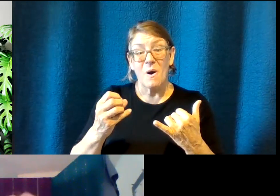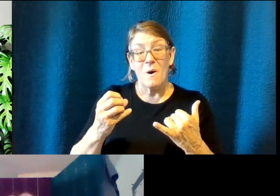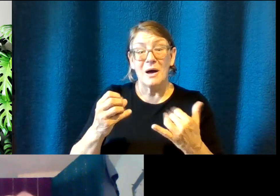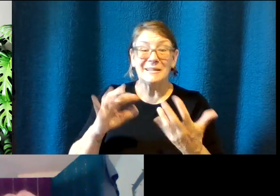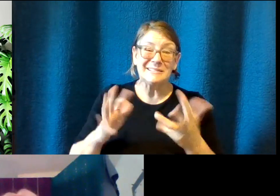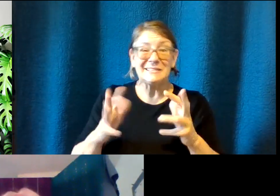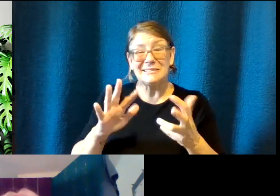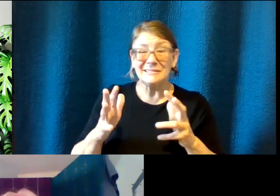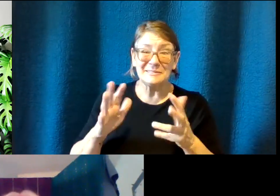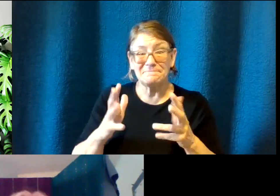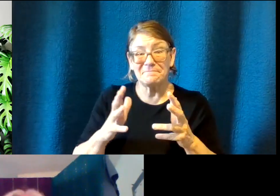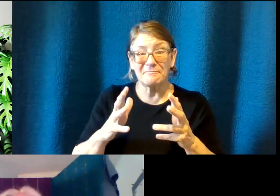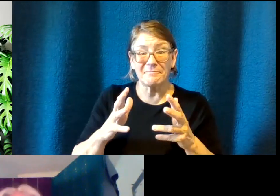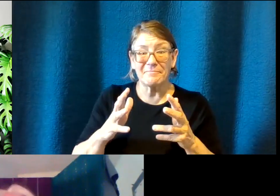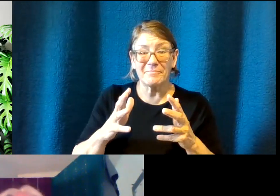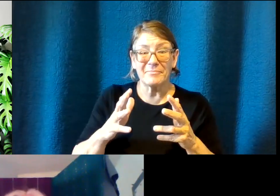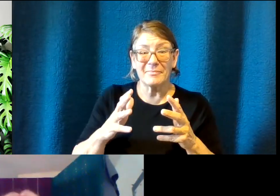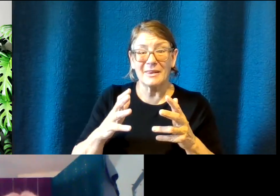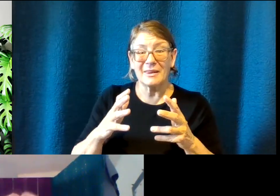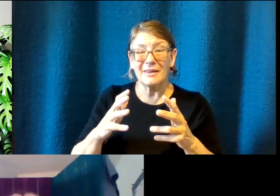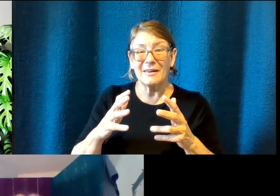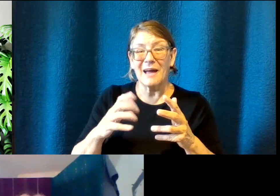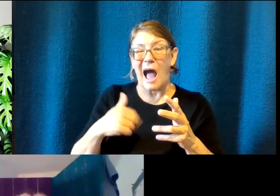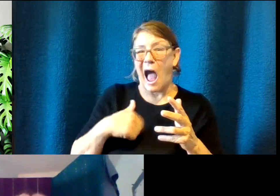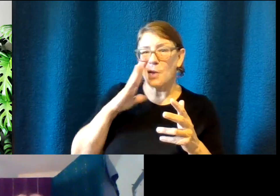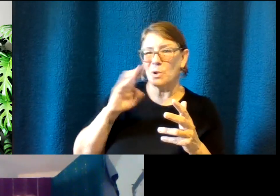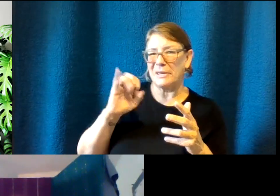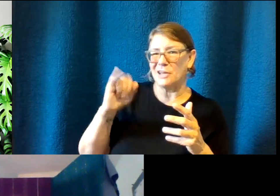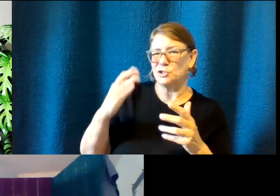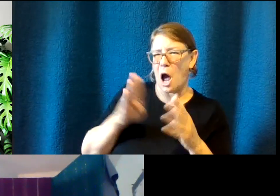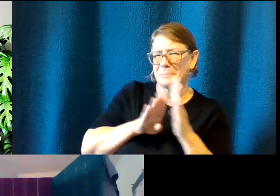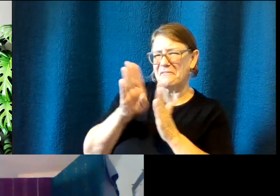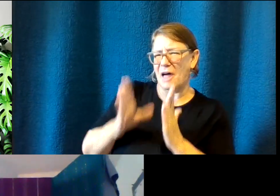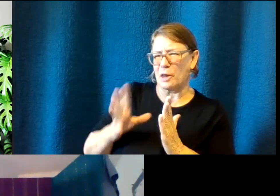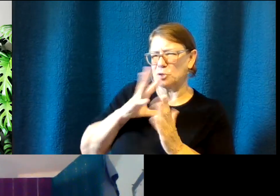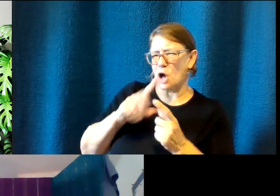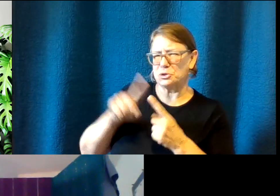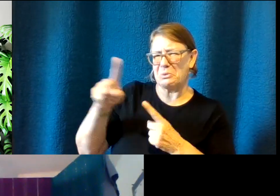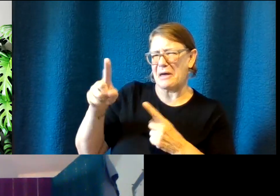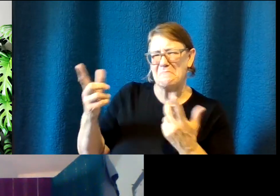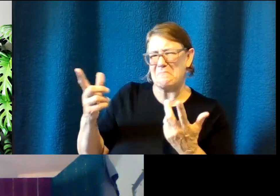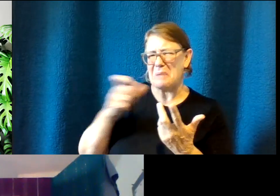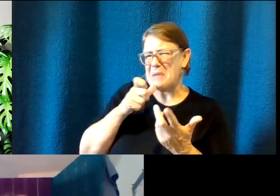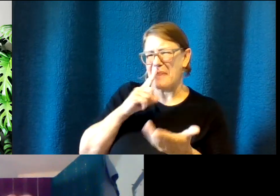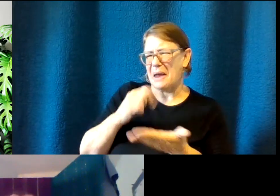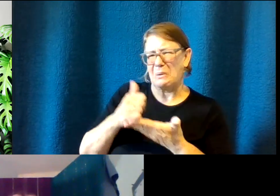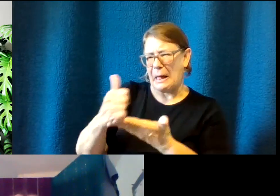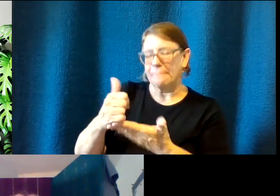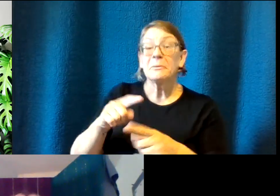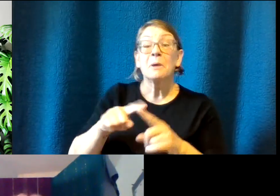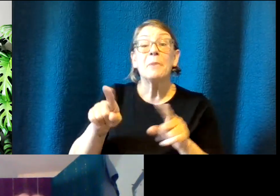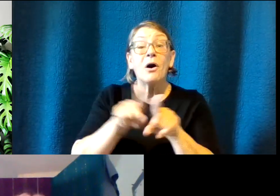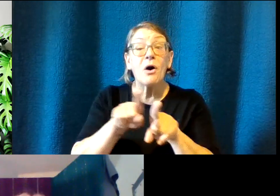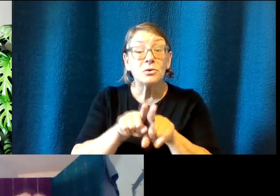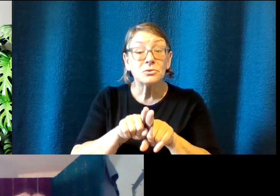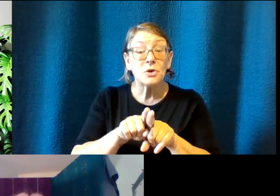you know, I'd be a job developer talking to them about it. So I don't know how that would work. But the other thing is,